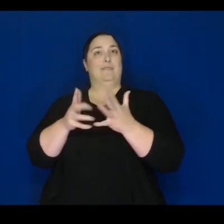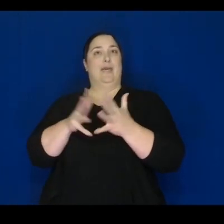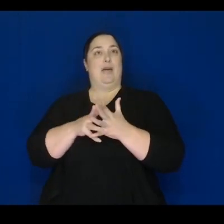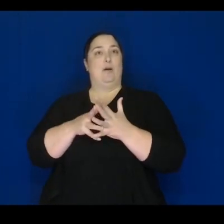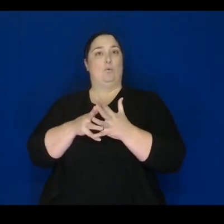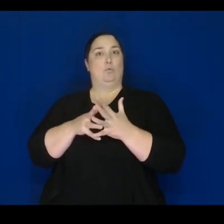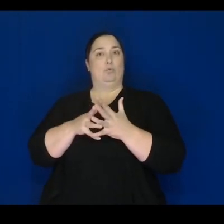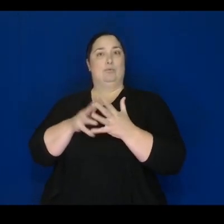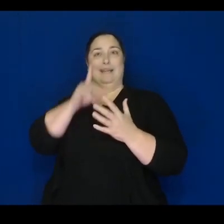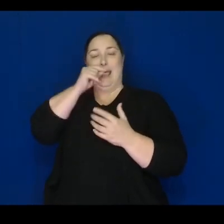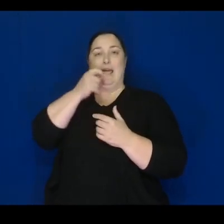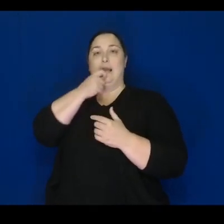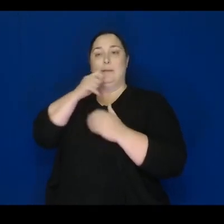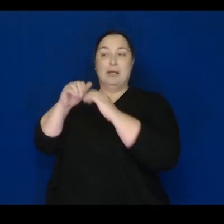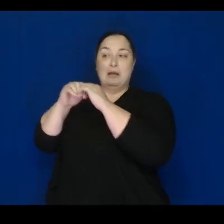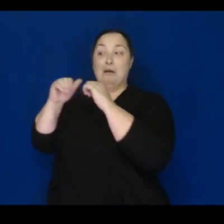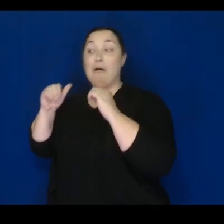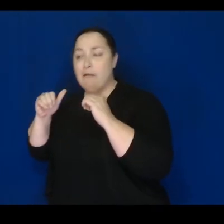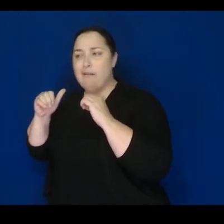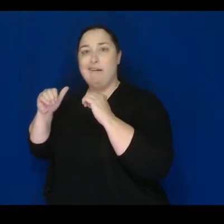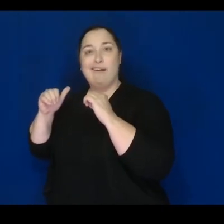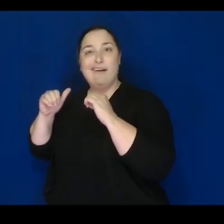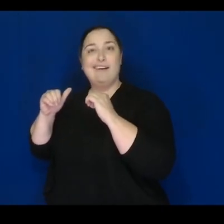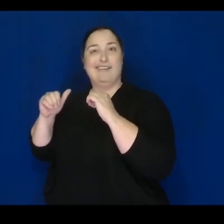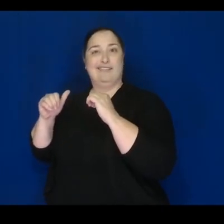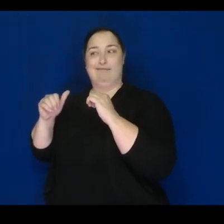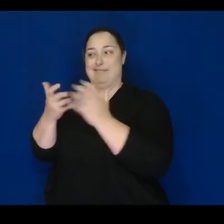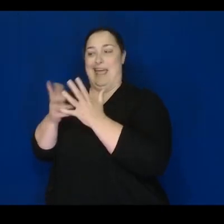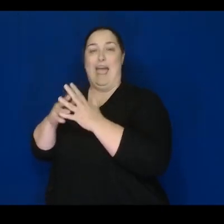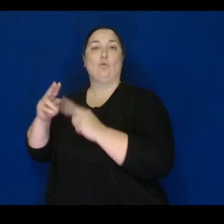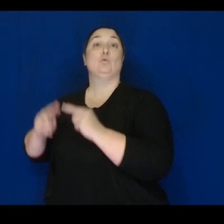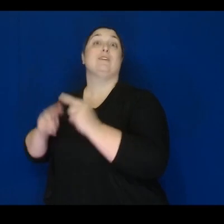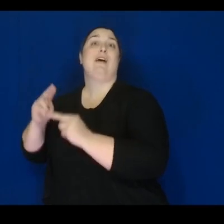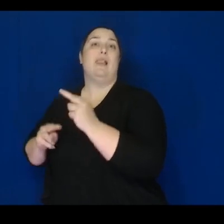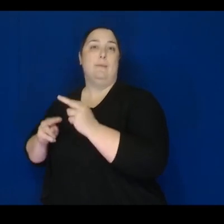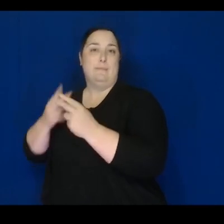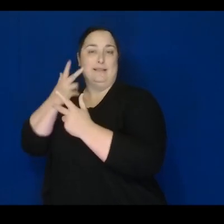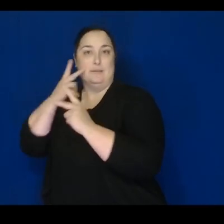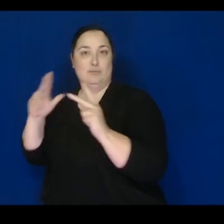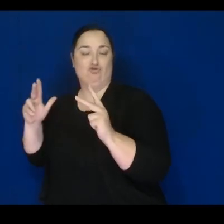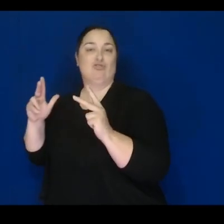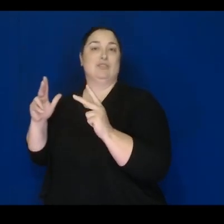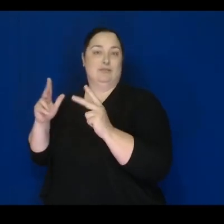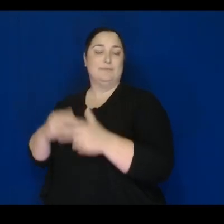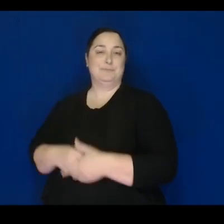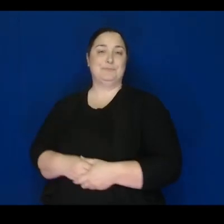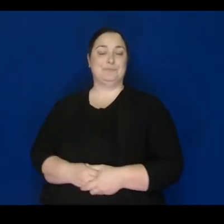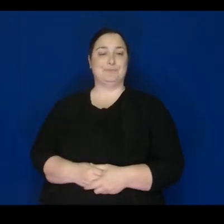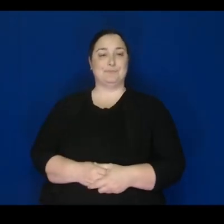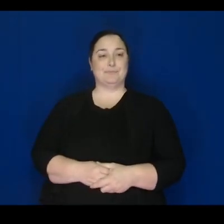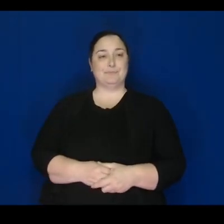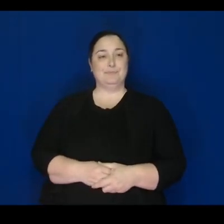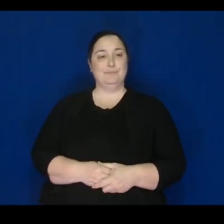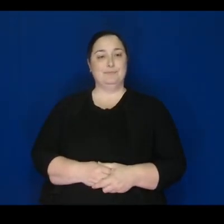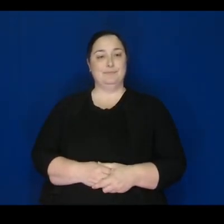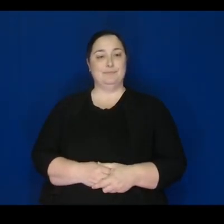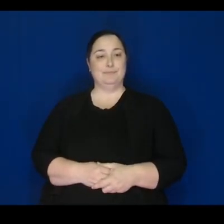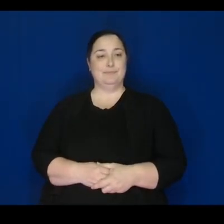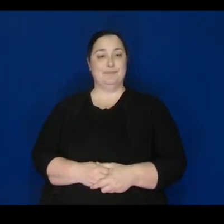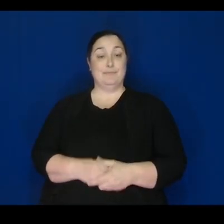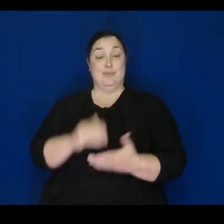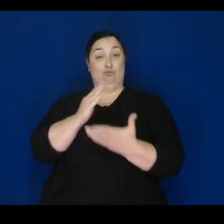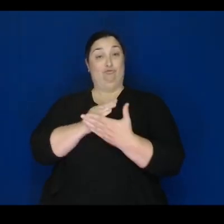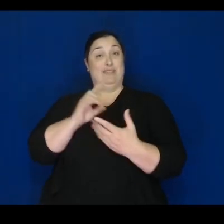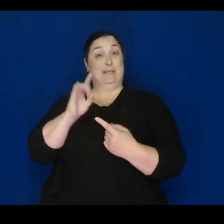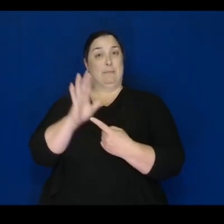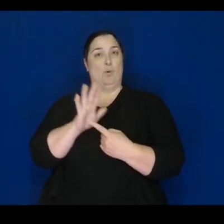of an insight into what goes on in developing exhibitions and their stories. And it's really important